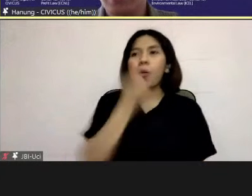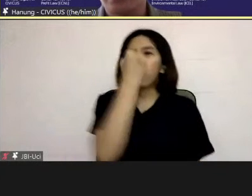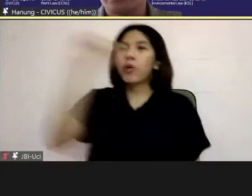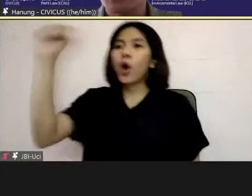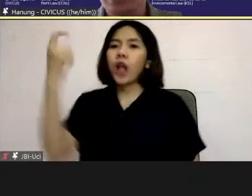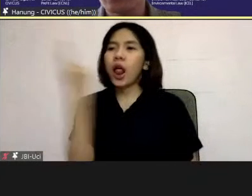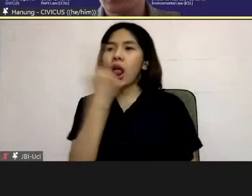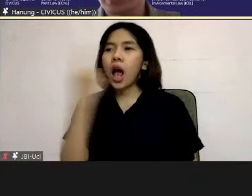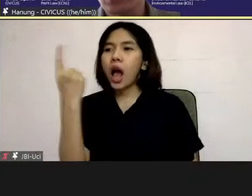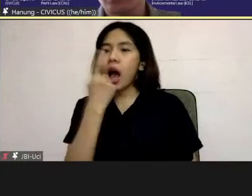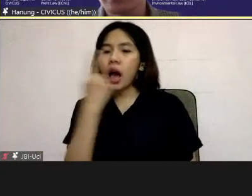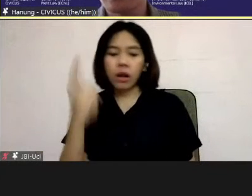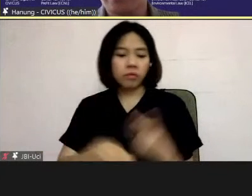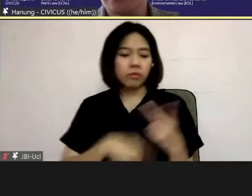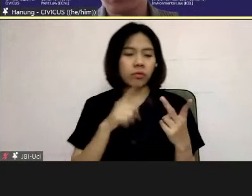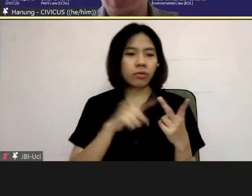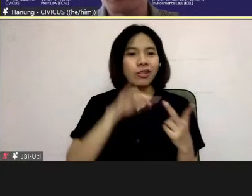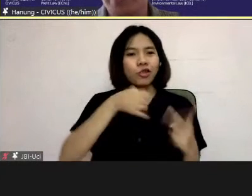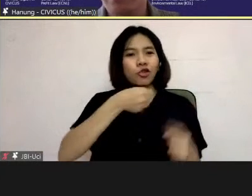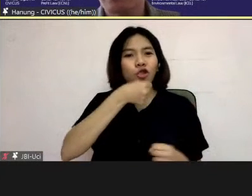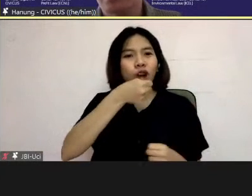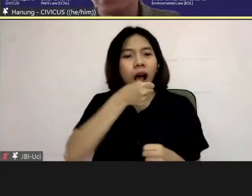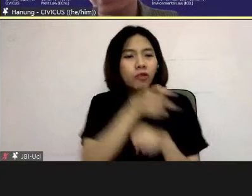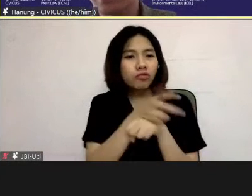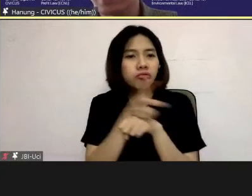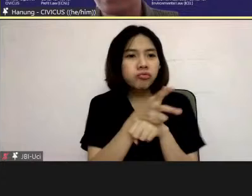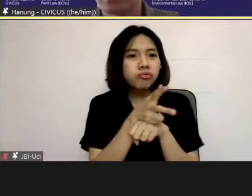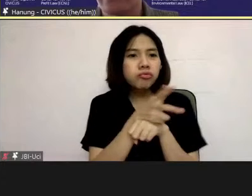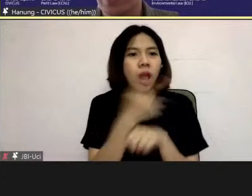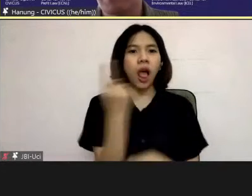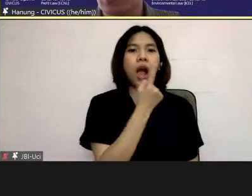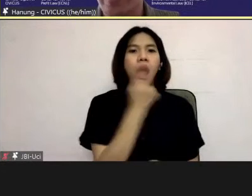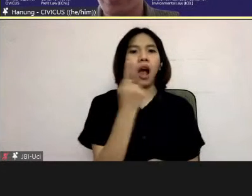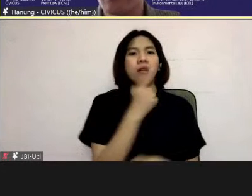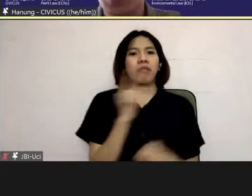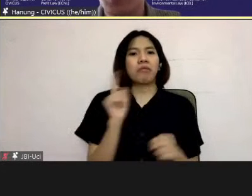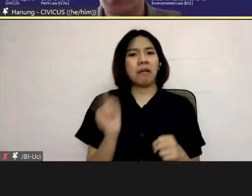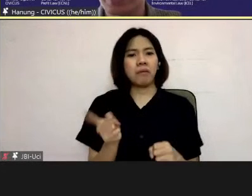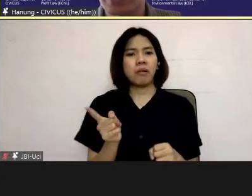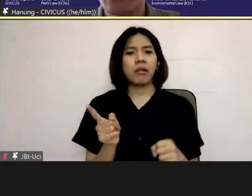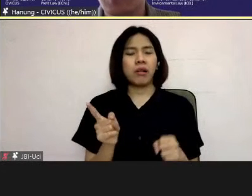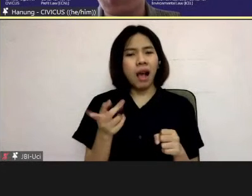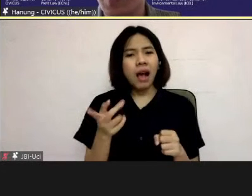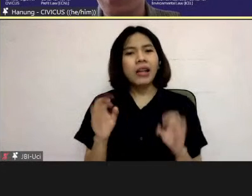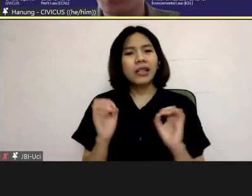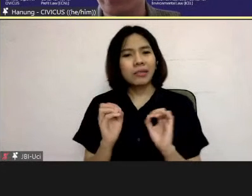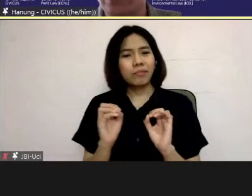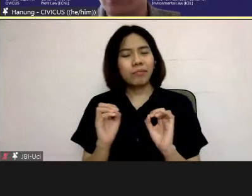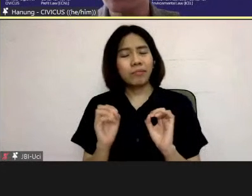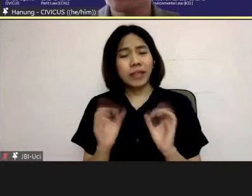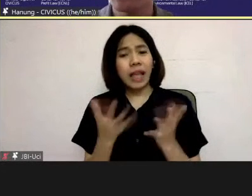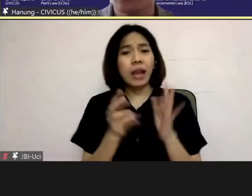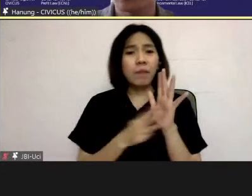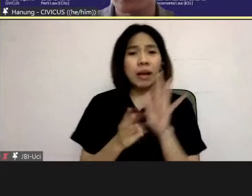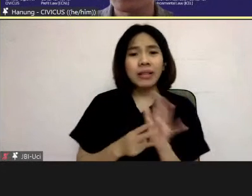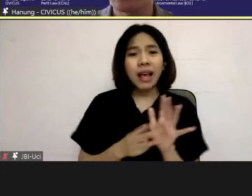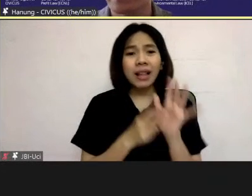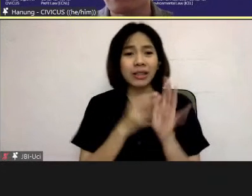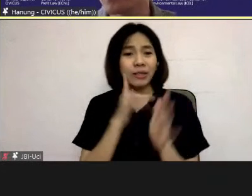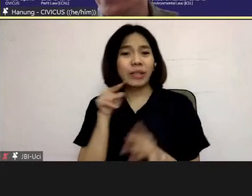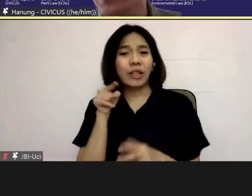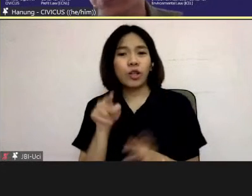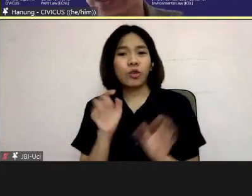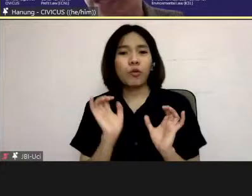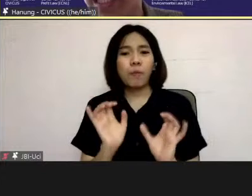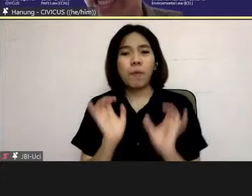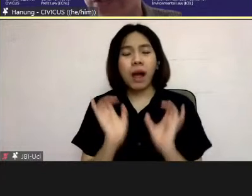situations, in 2021, we decided to upgrade the civic space rating for Mongolia from obstructed to narrow for the reasons that